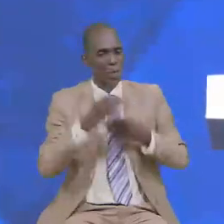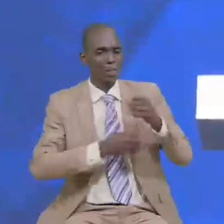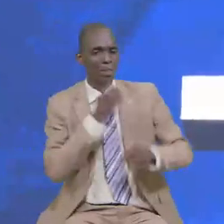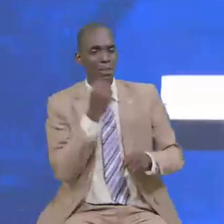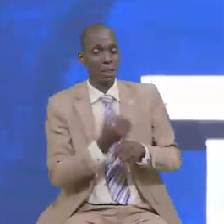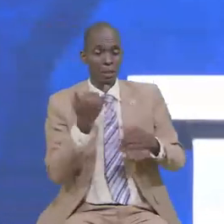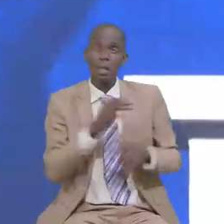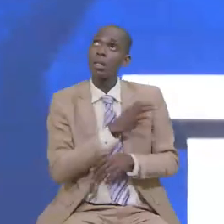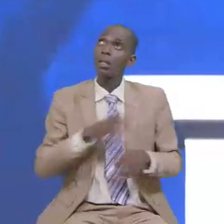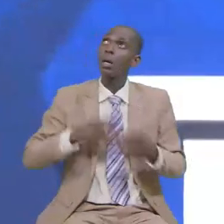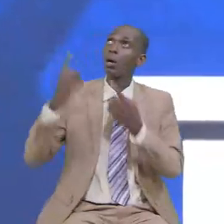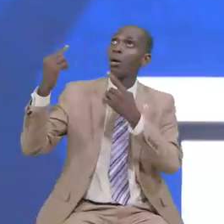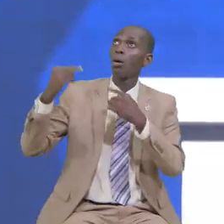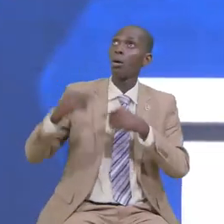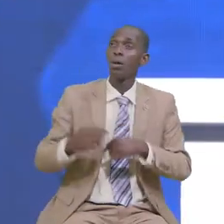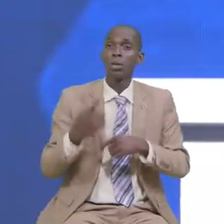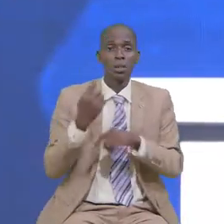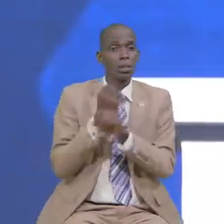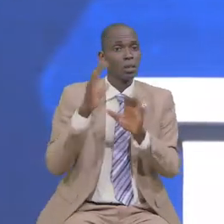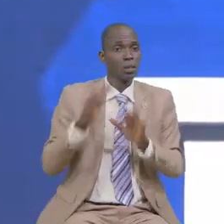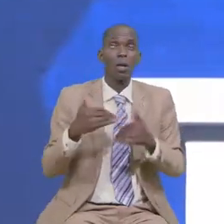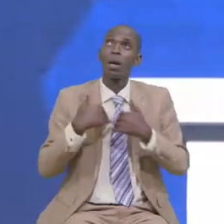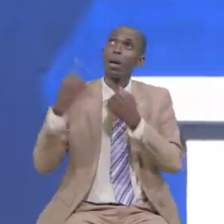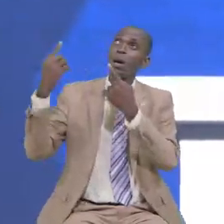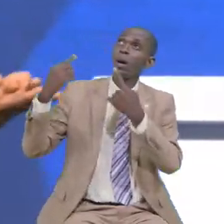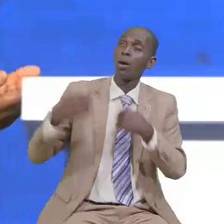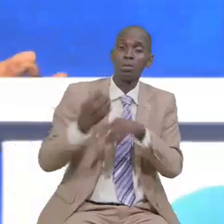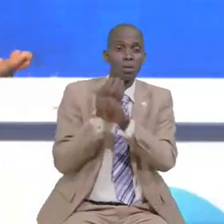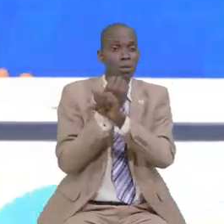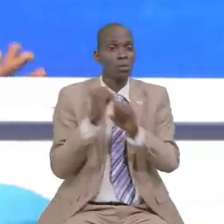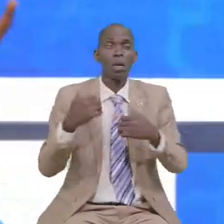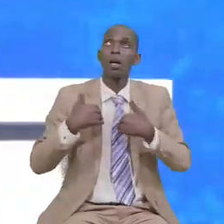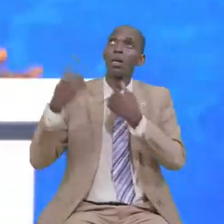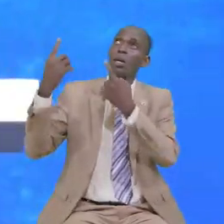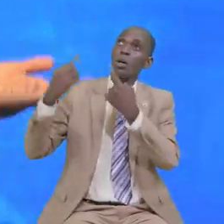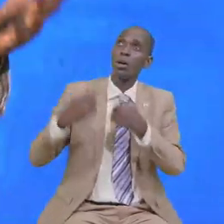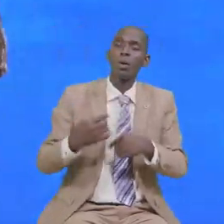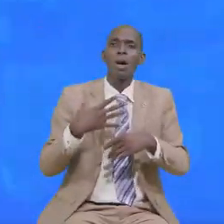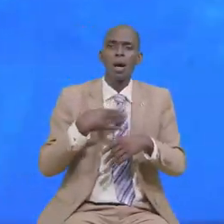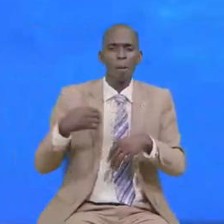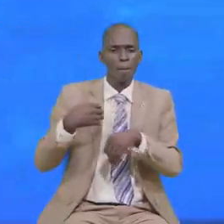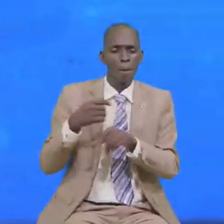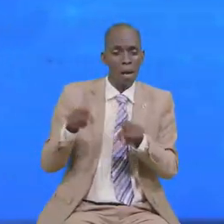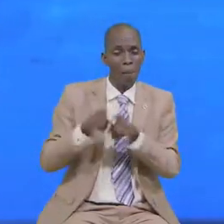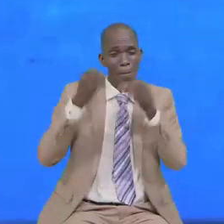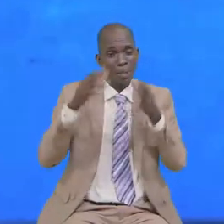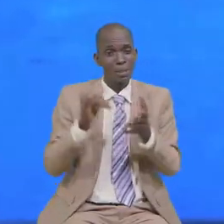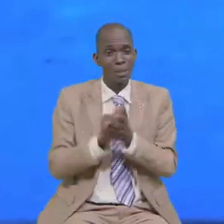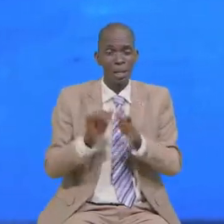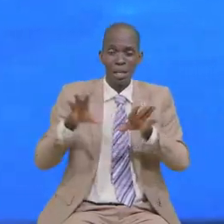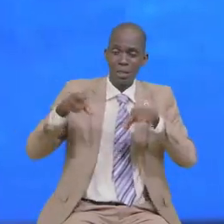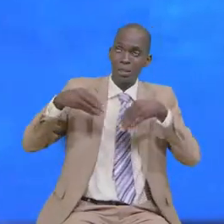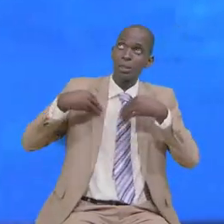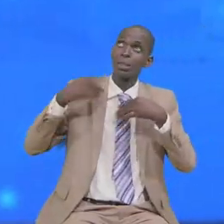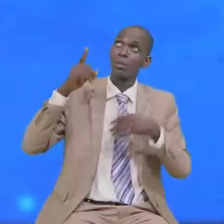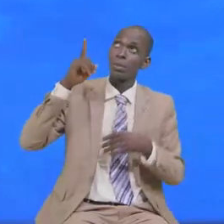has come, the Savior has come, salvation has come. As many as received him,